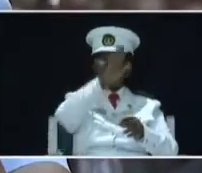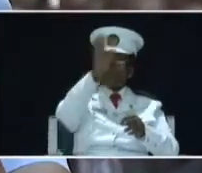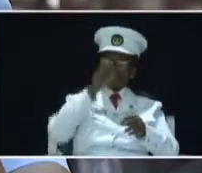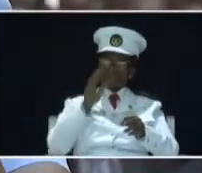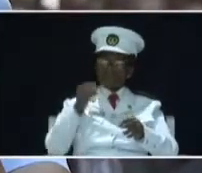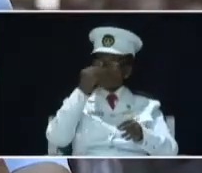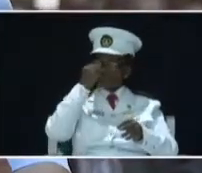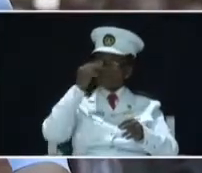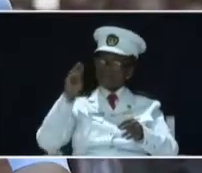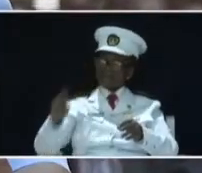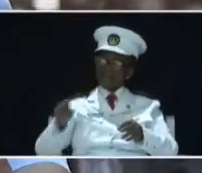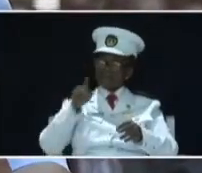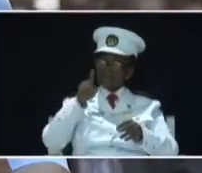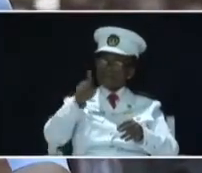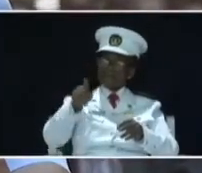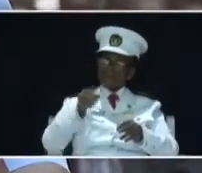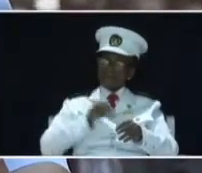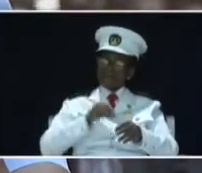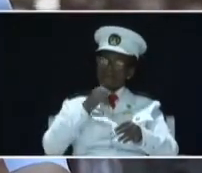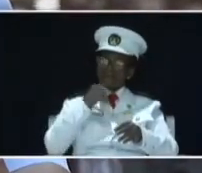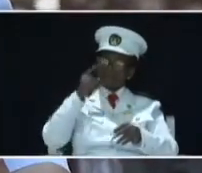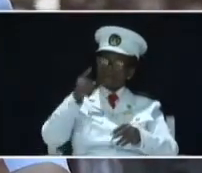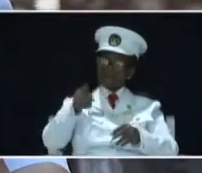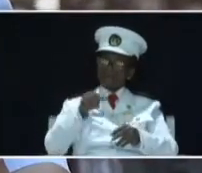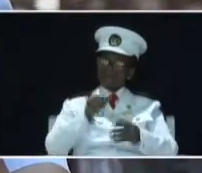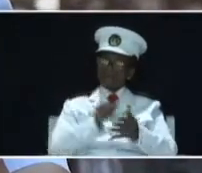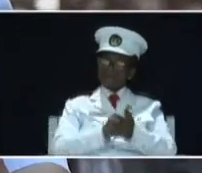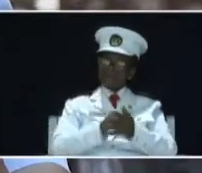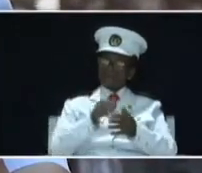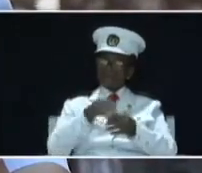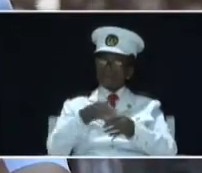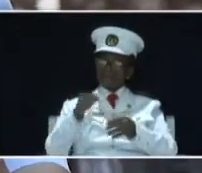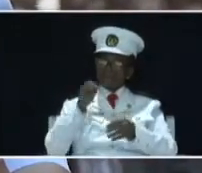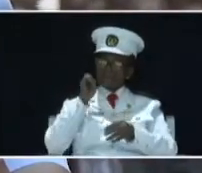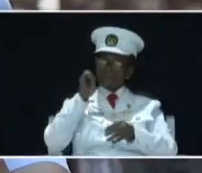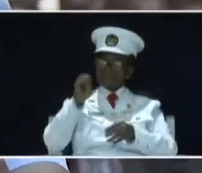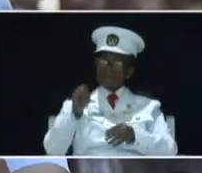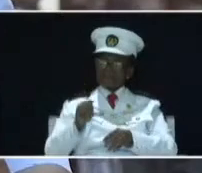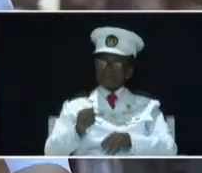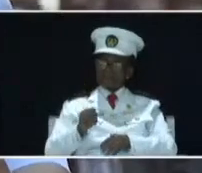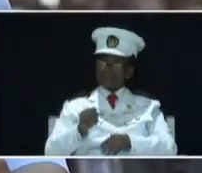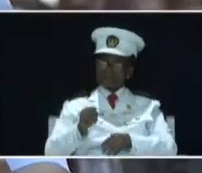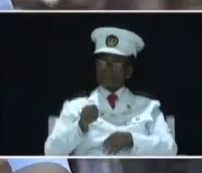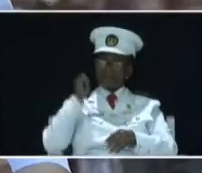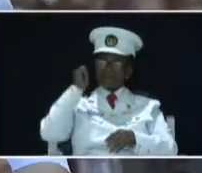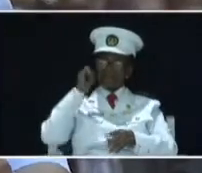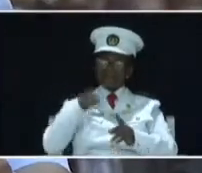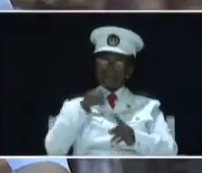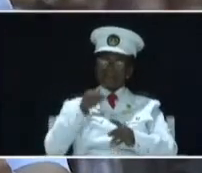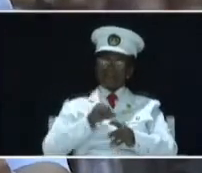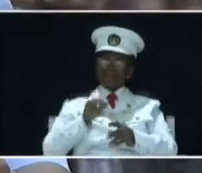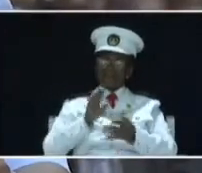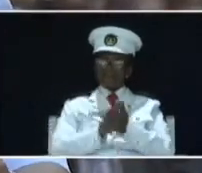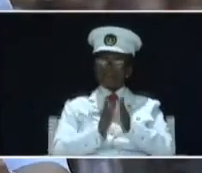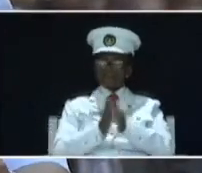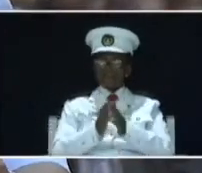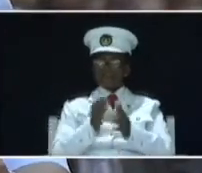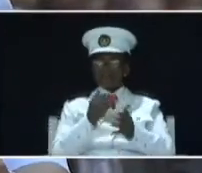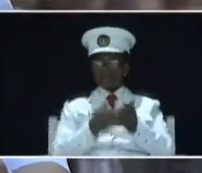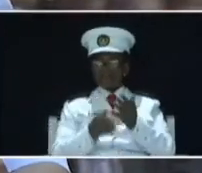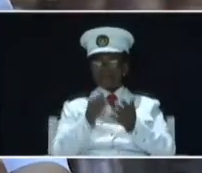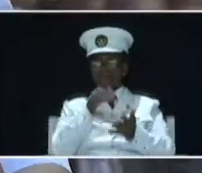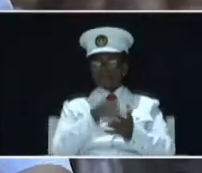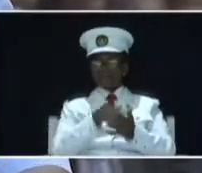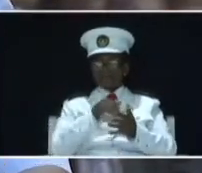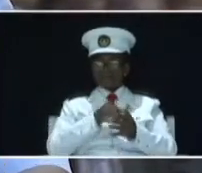I told you that after I became born again, and one way or the other, I ended up becoming general